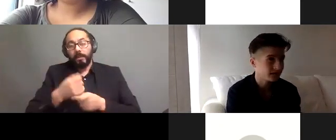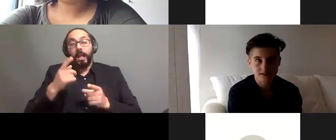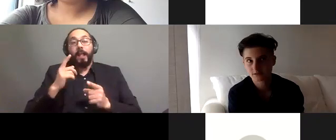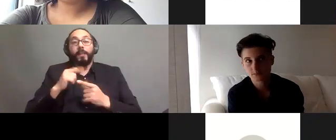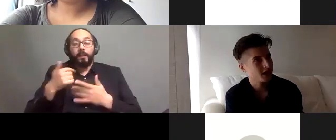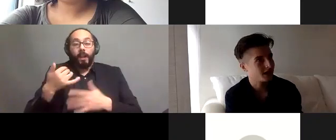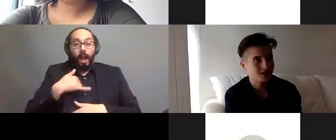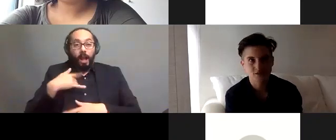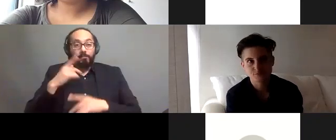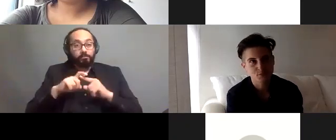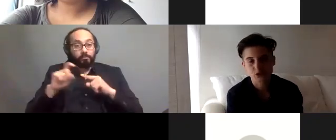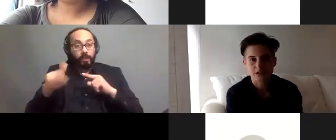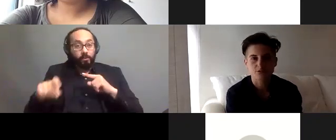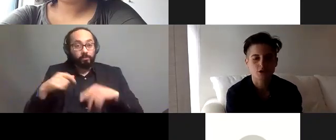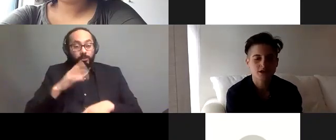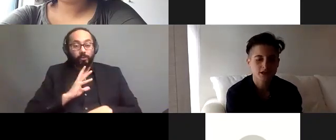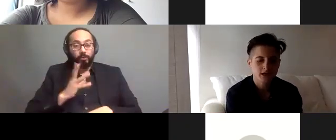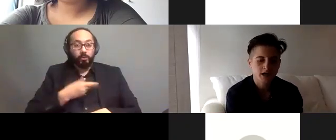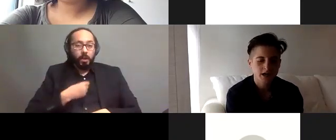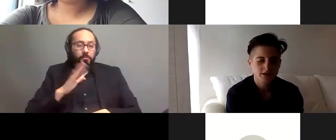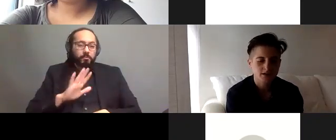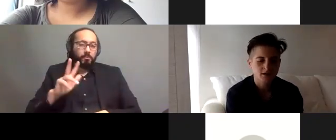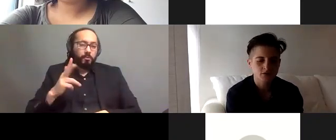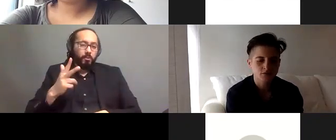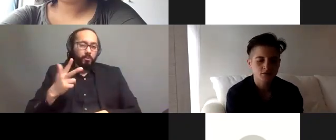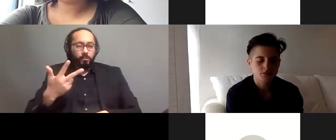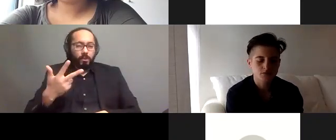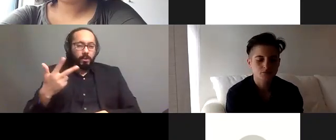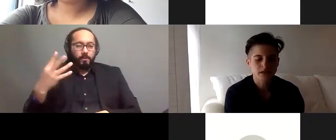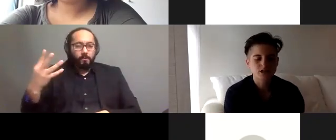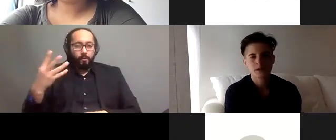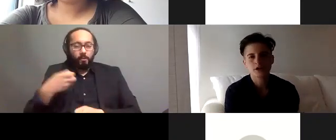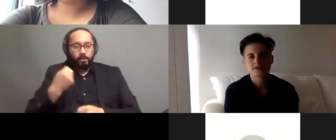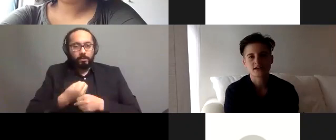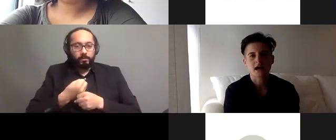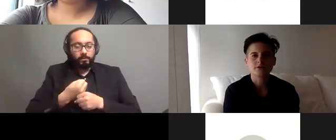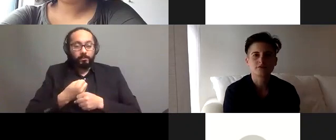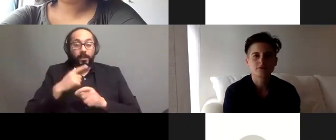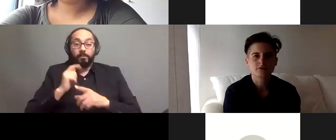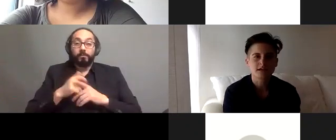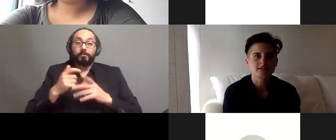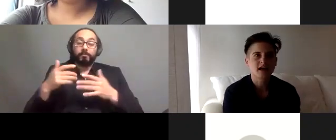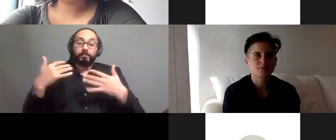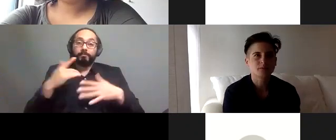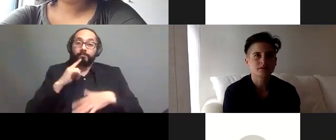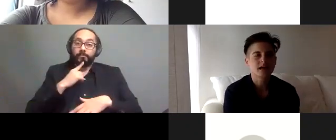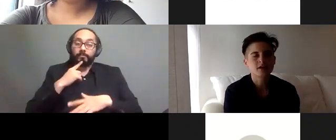for the last three or four. The major barriers that I've faced have come